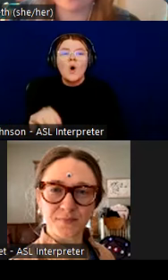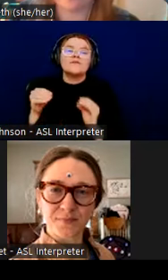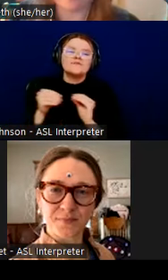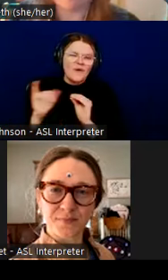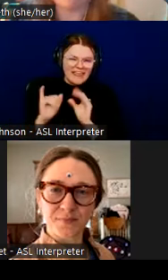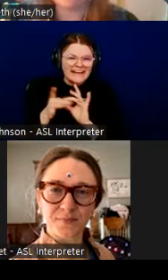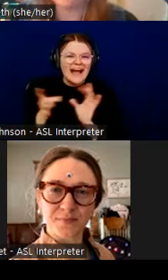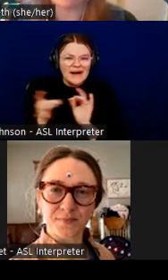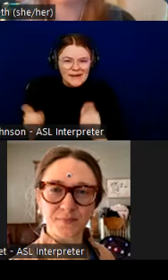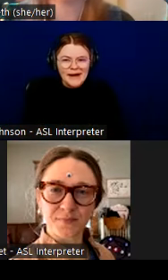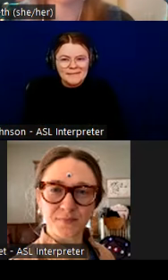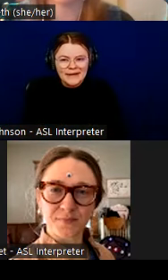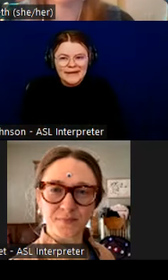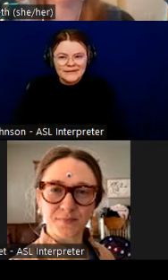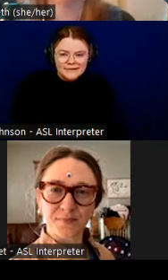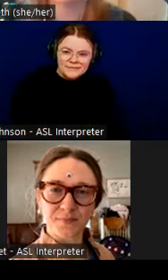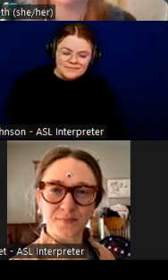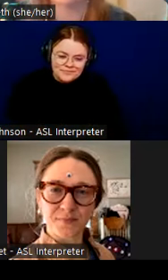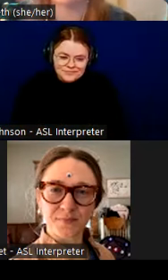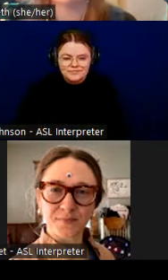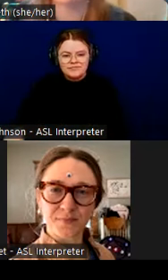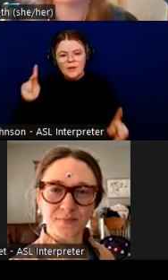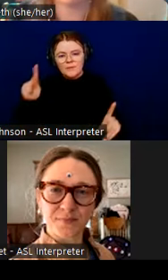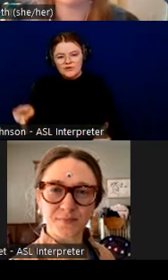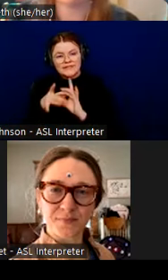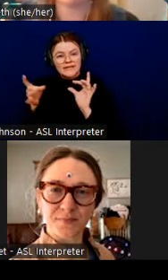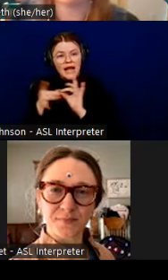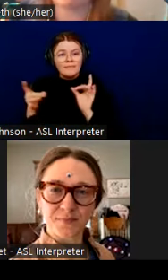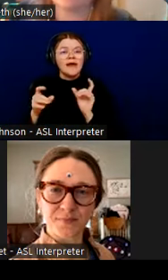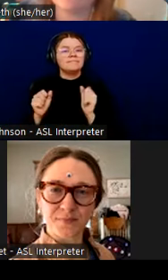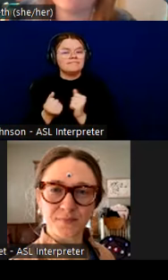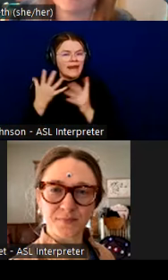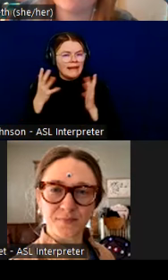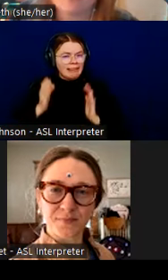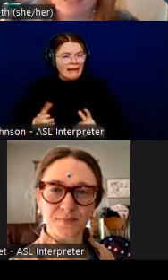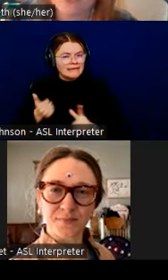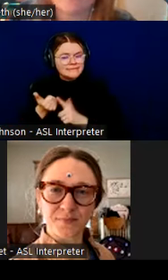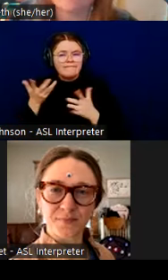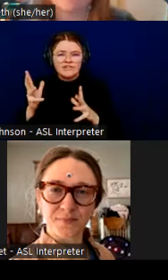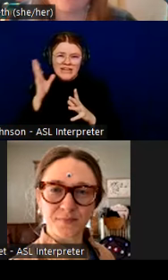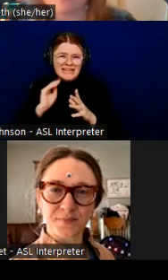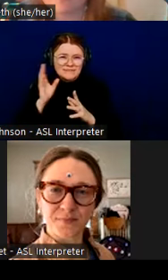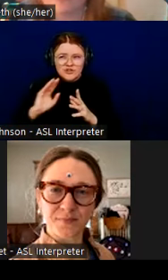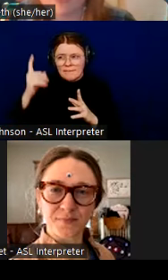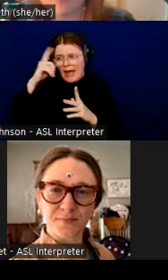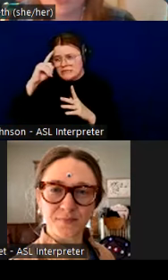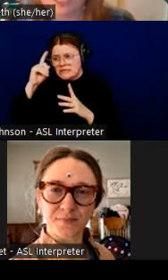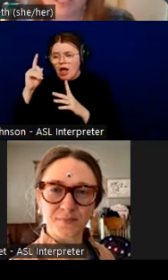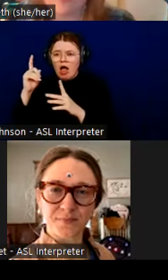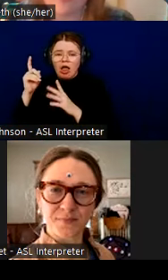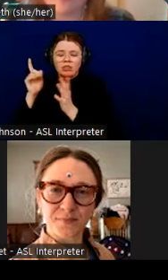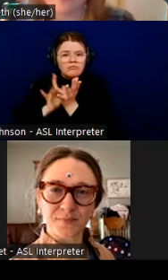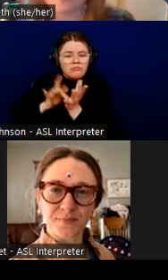clients that go through mental manipulation, that the abuser will paint pretty pictures about how things